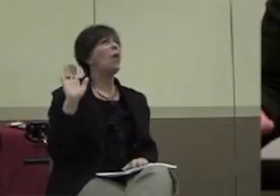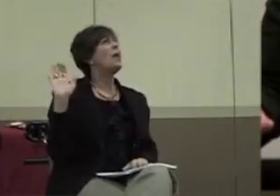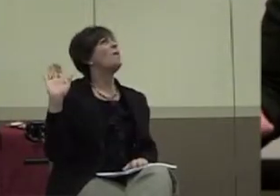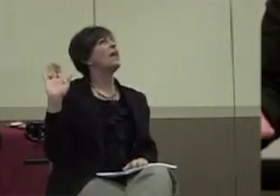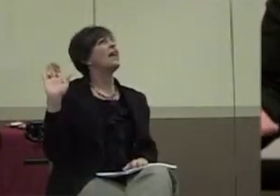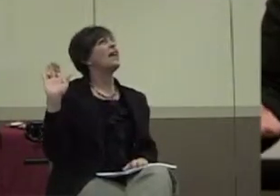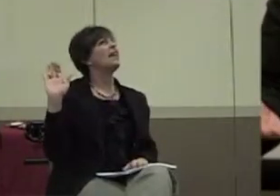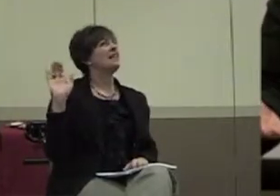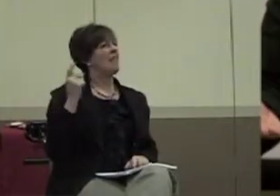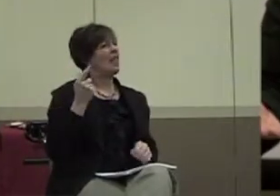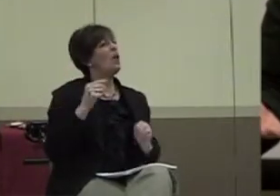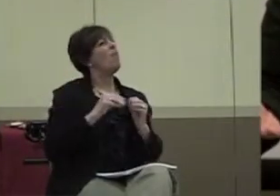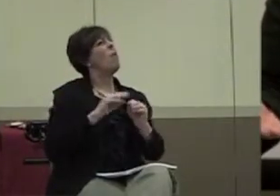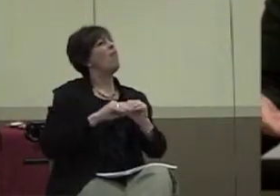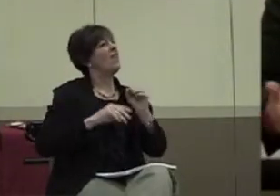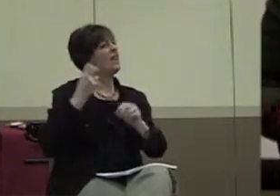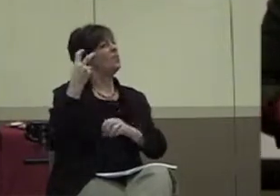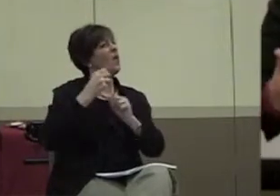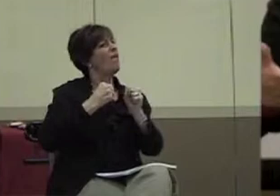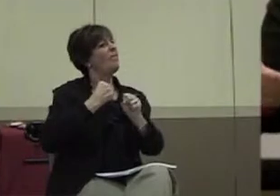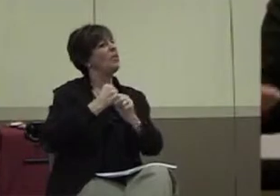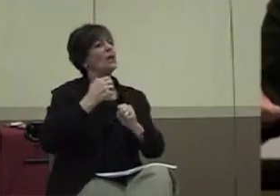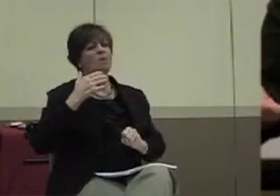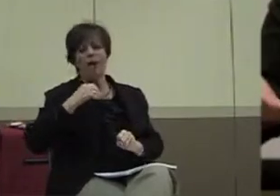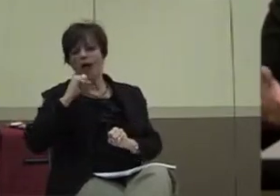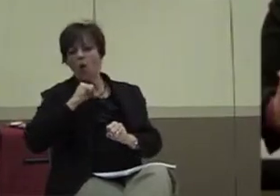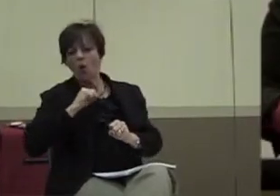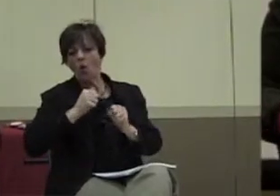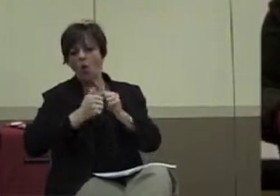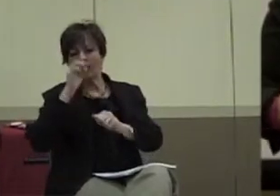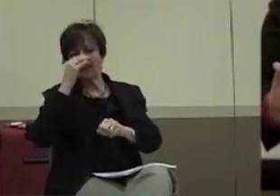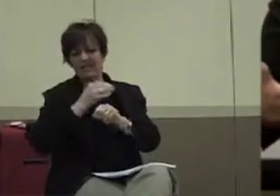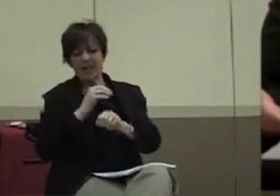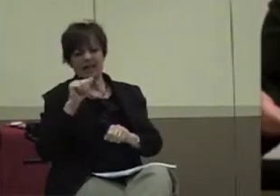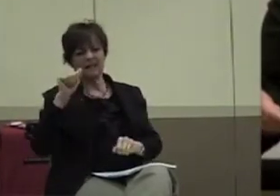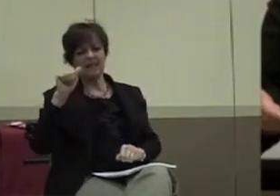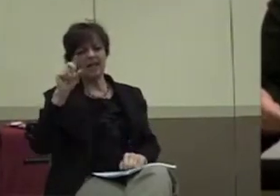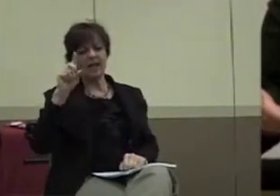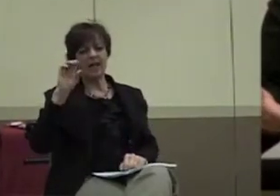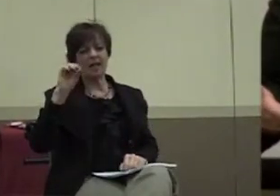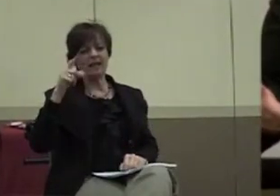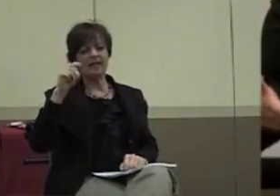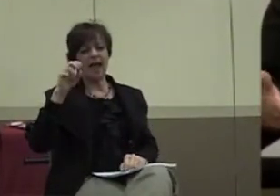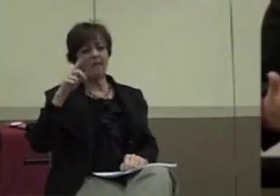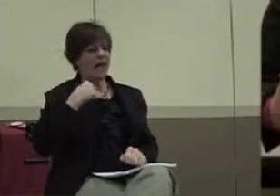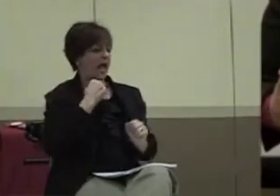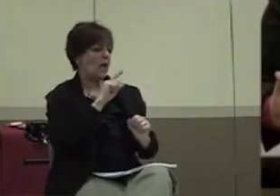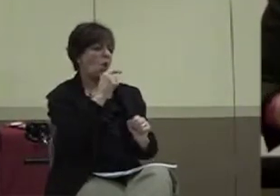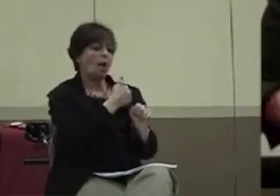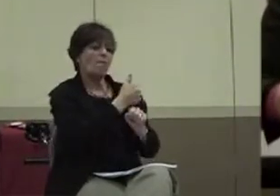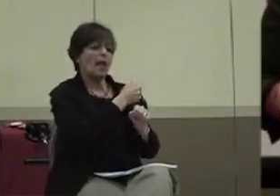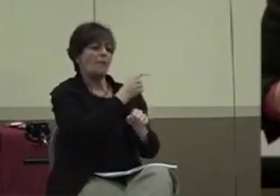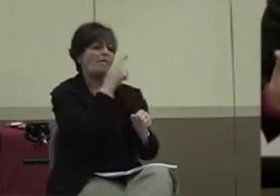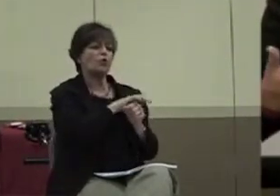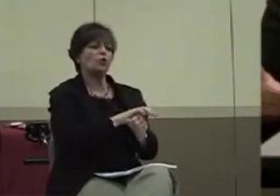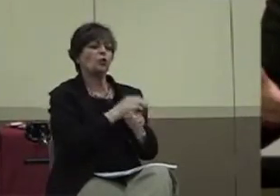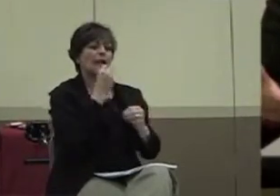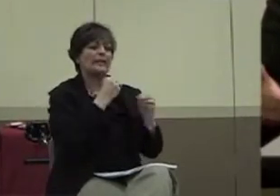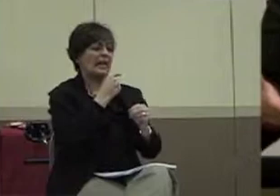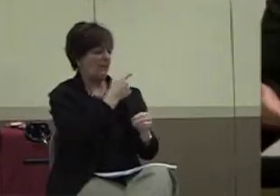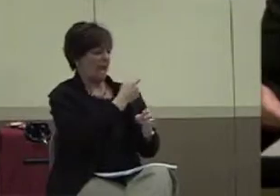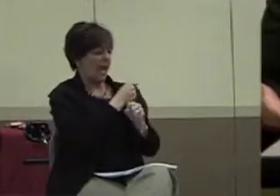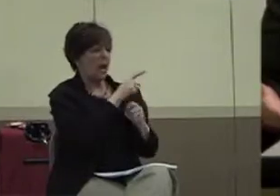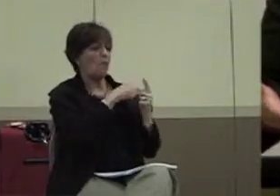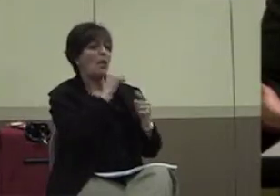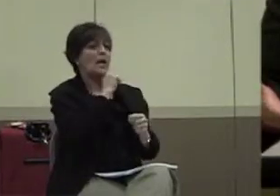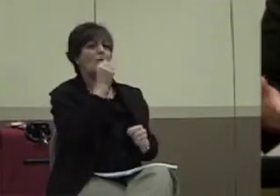No, it's been a little longer than that. My oldest son's adopted, so I can only blame him for stress eating. I got him when he was 12.